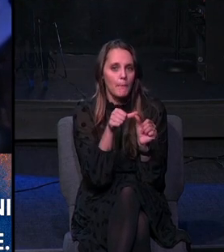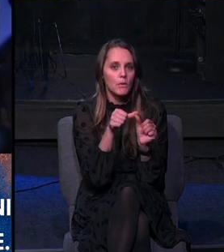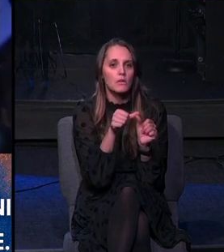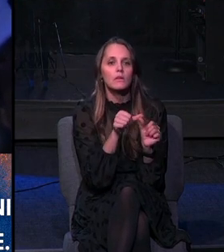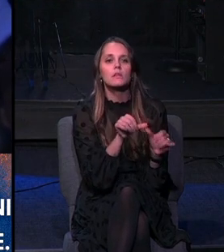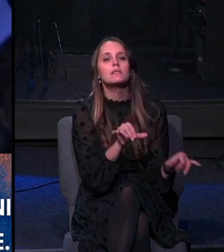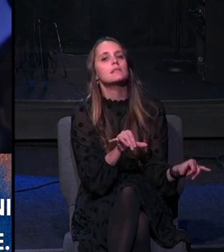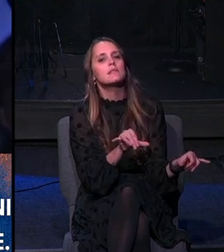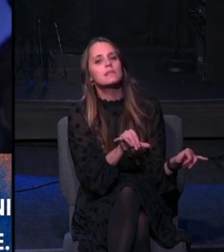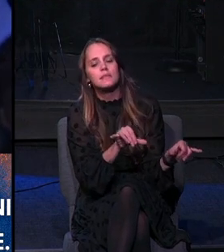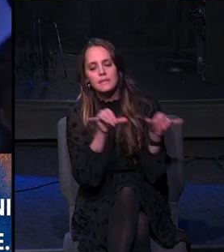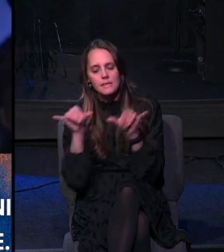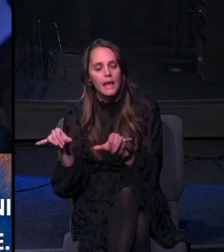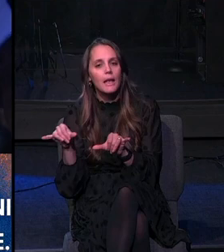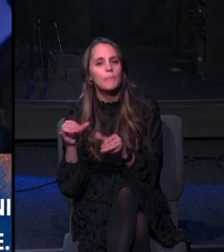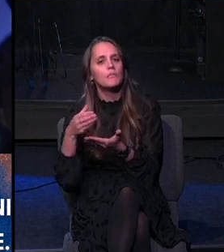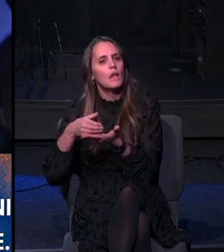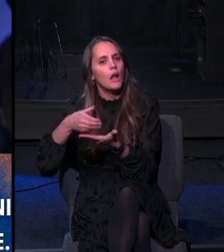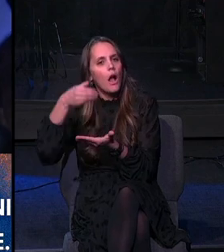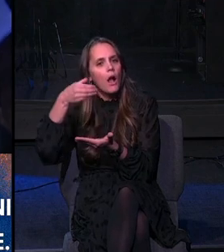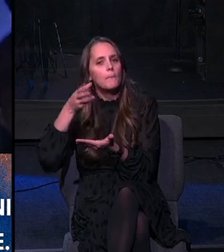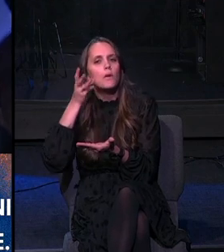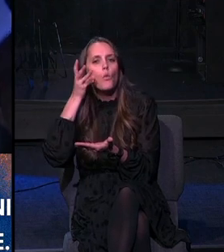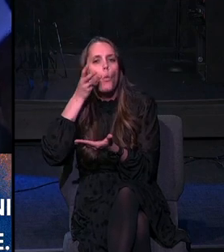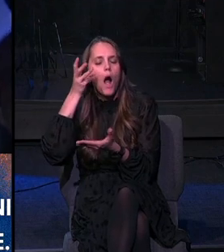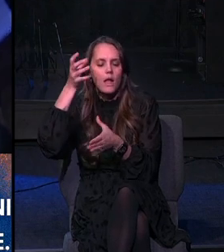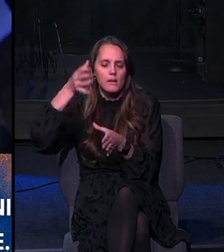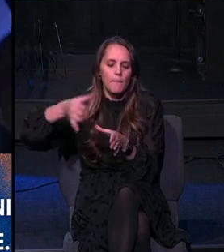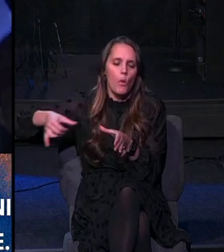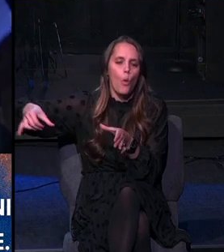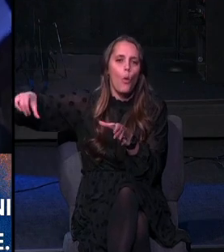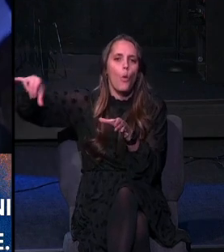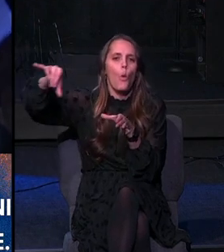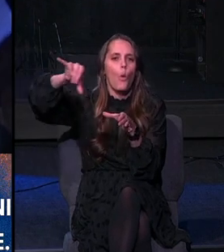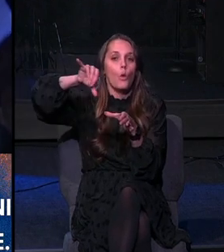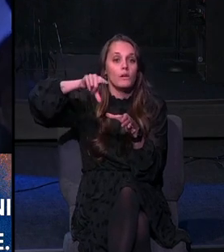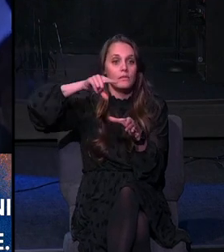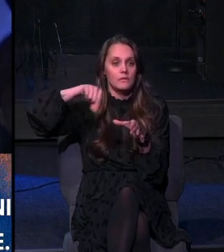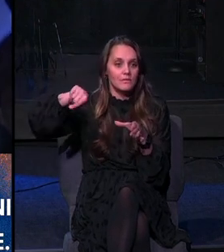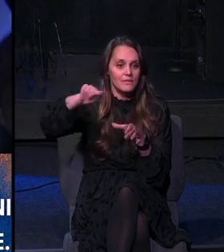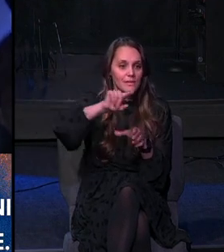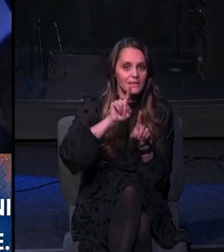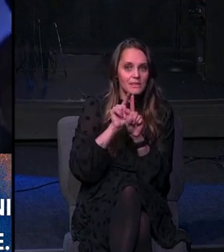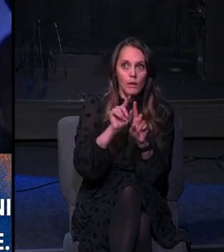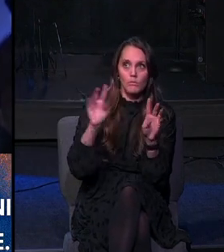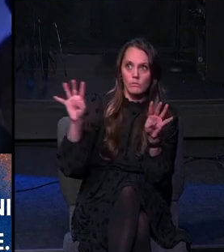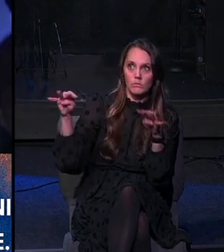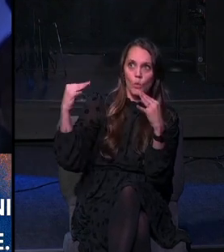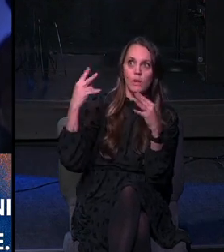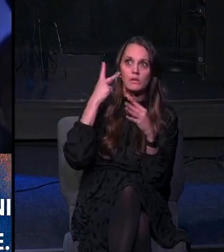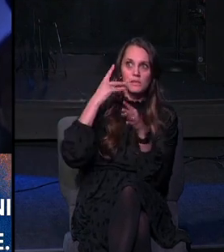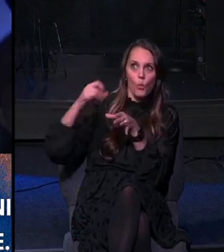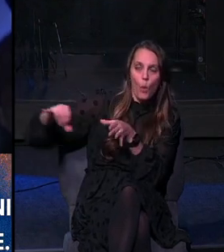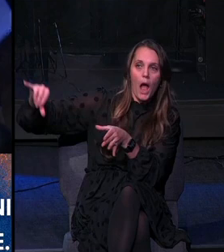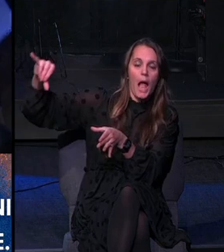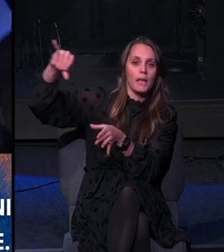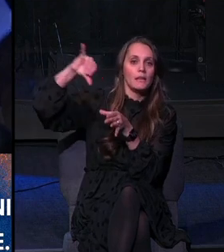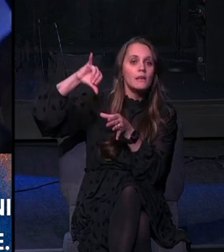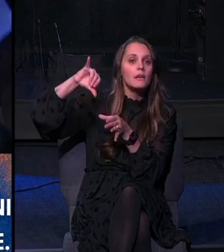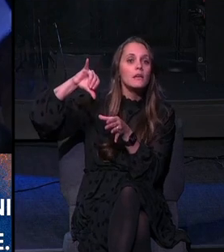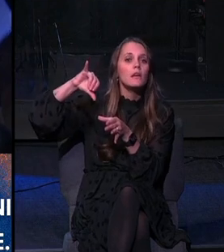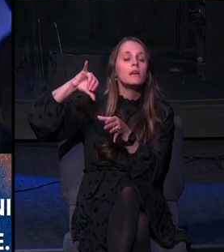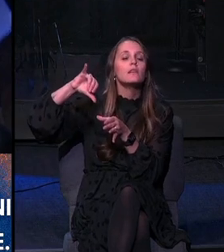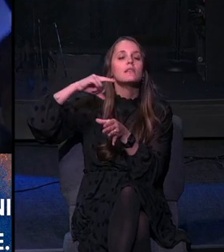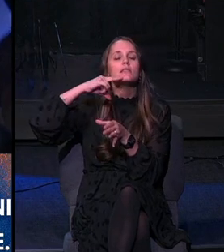cup and the wine and he poured it out. And so they see the wine going into the cup. And Jesus says to them,